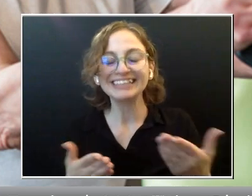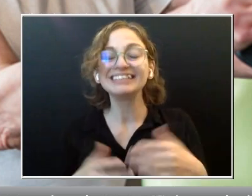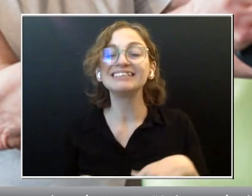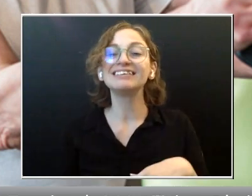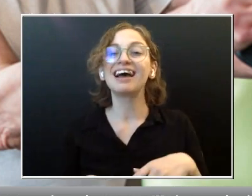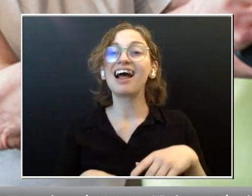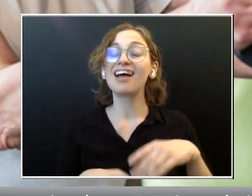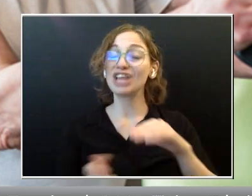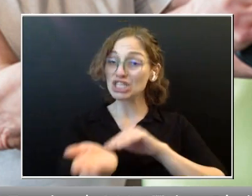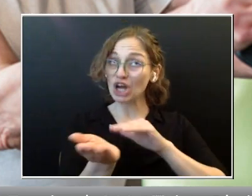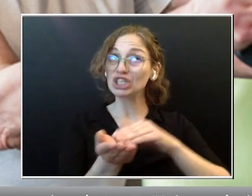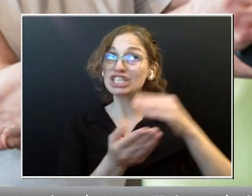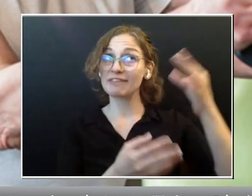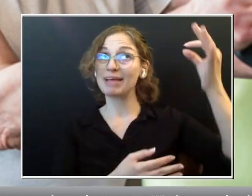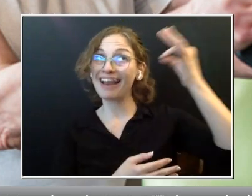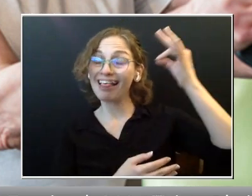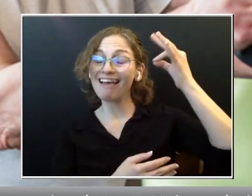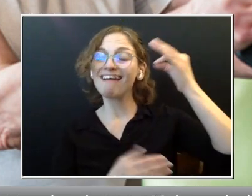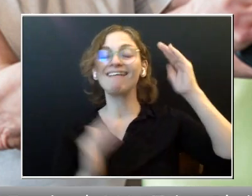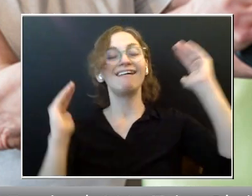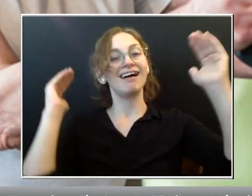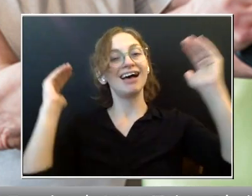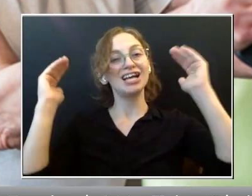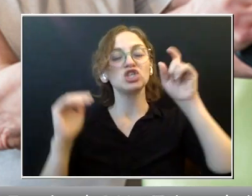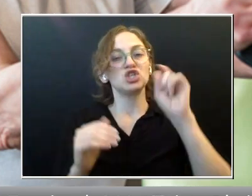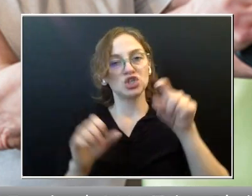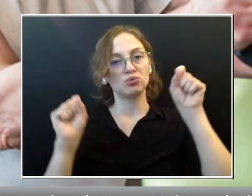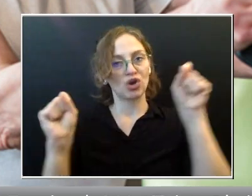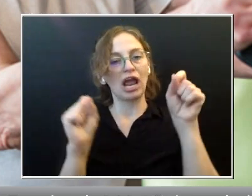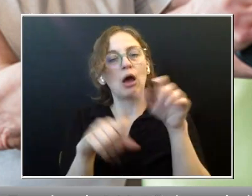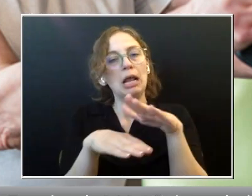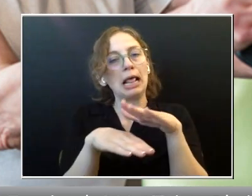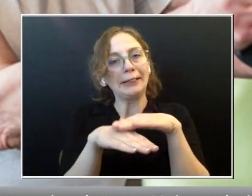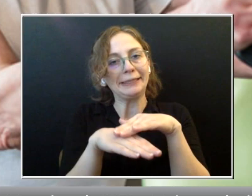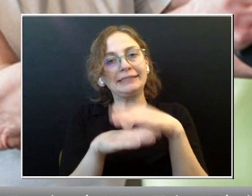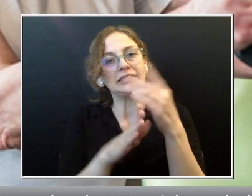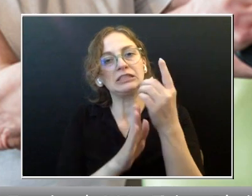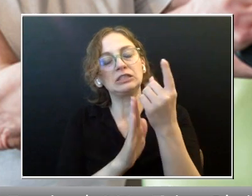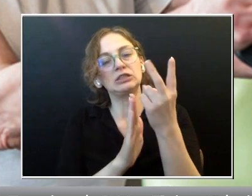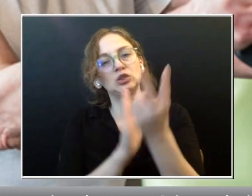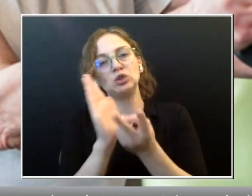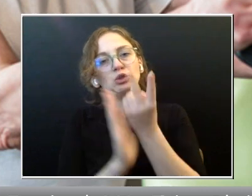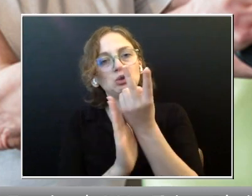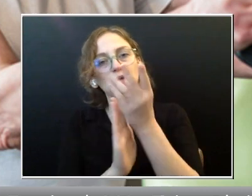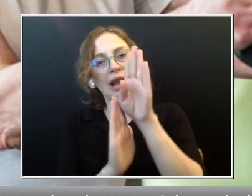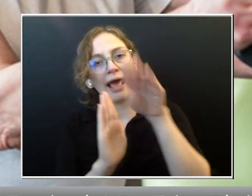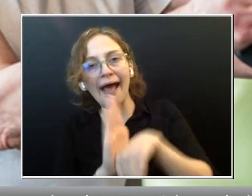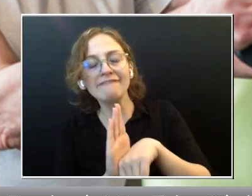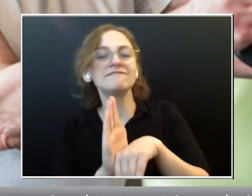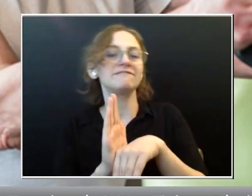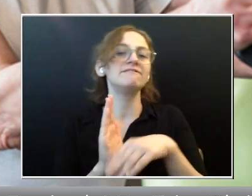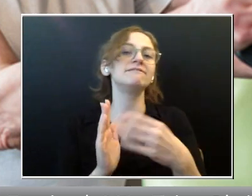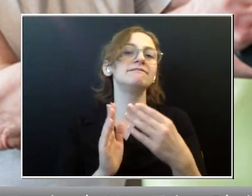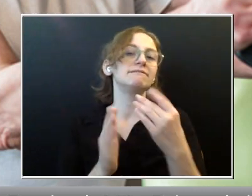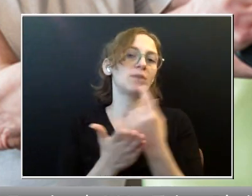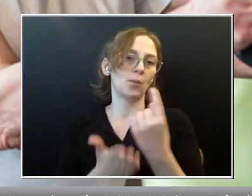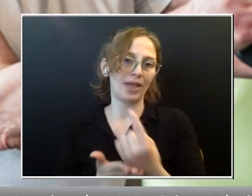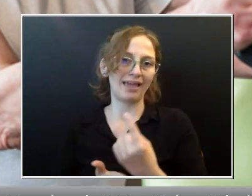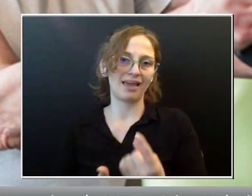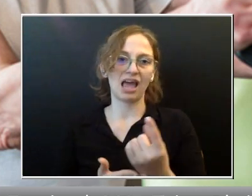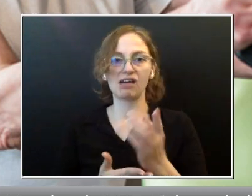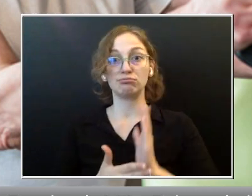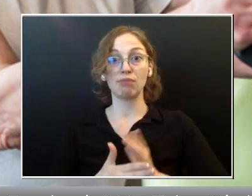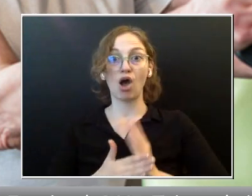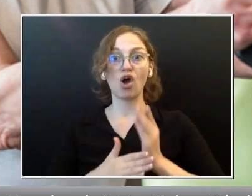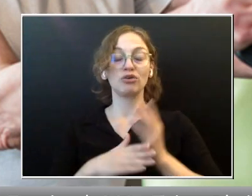least 2.5 to 5 hours a week of moderate intensity exercise. But as doctors have also said, gosh, if you can just walk every